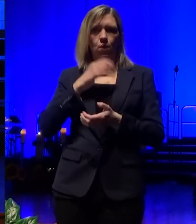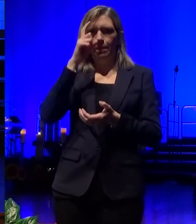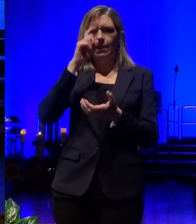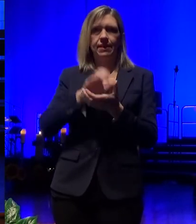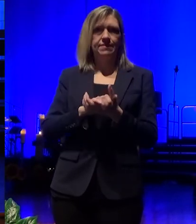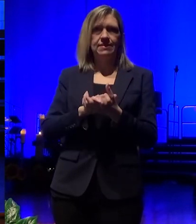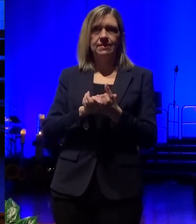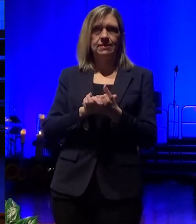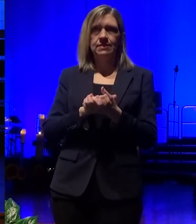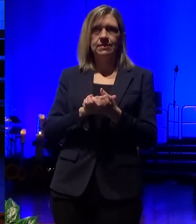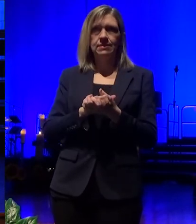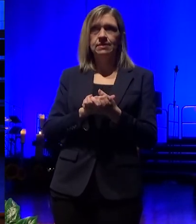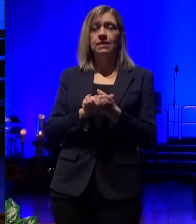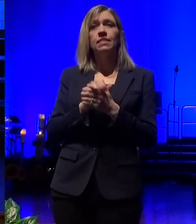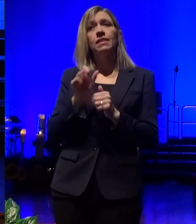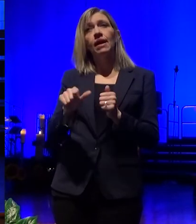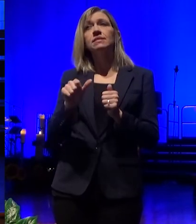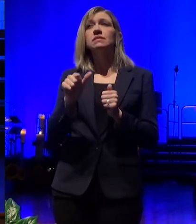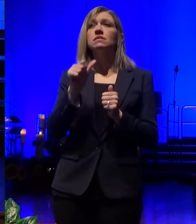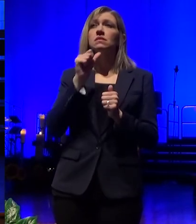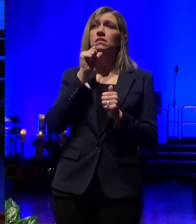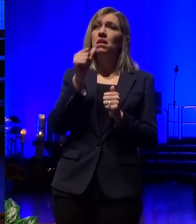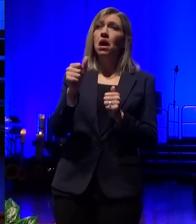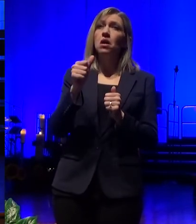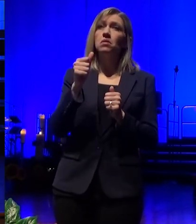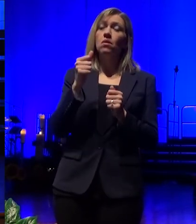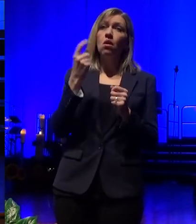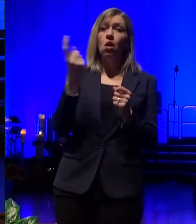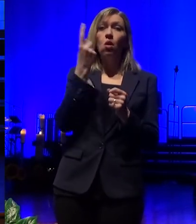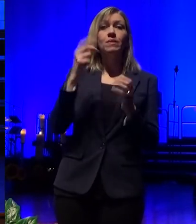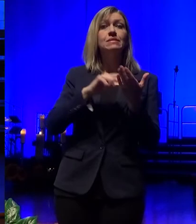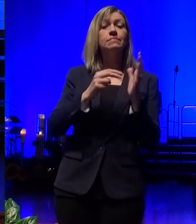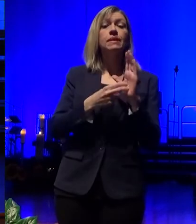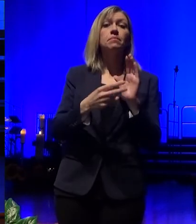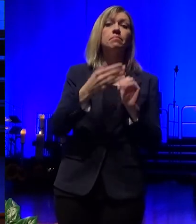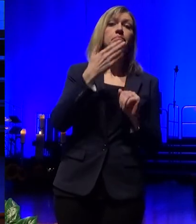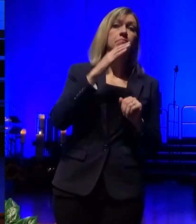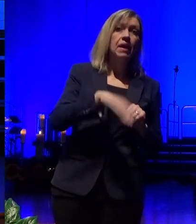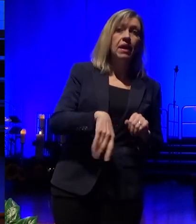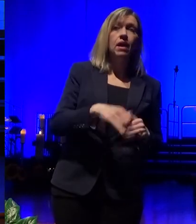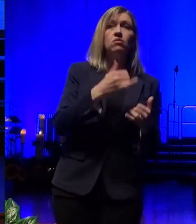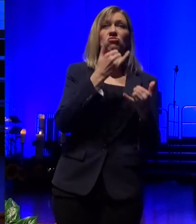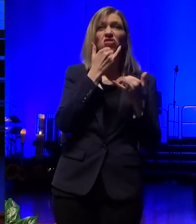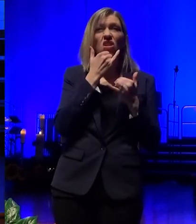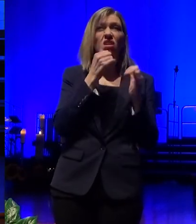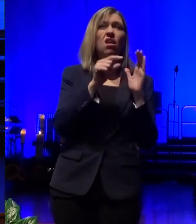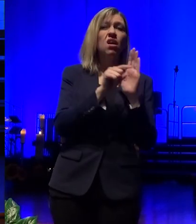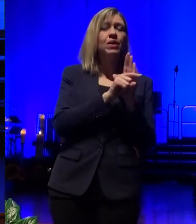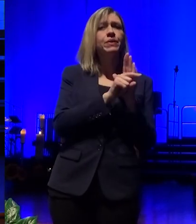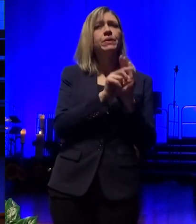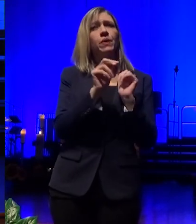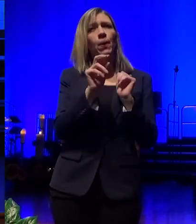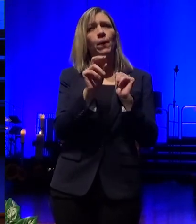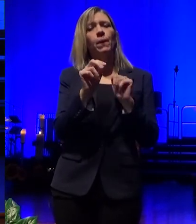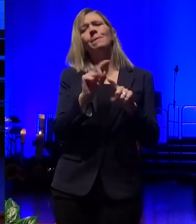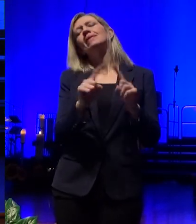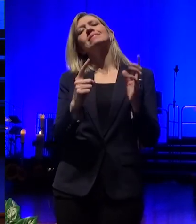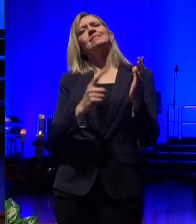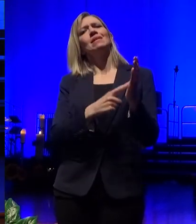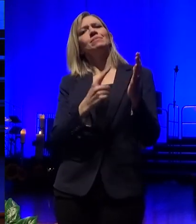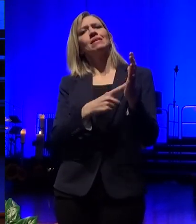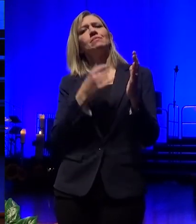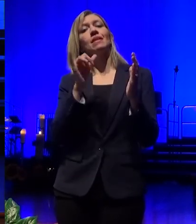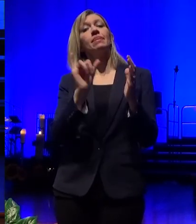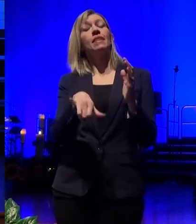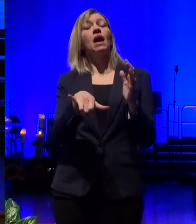believe. And while that's not altogether a bad thing or a wrong thing, sometimes